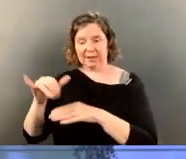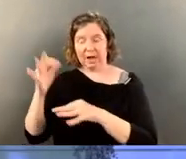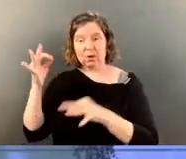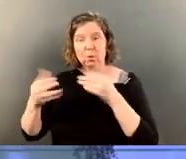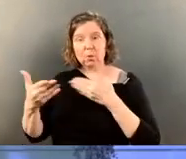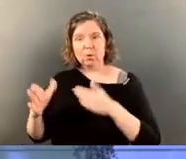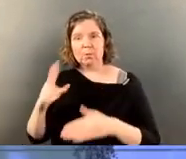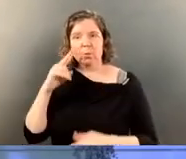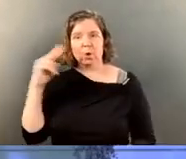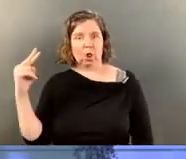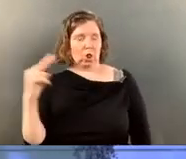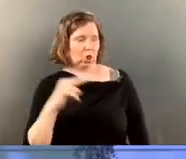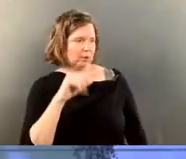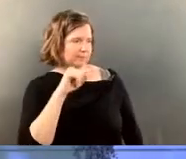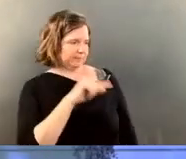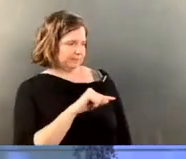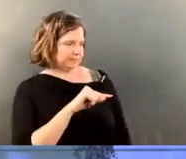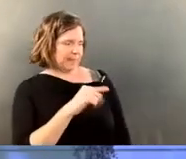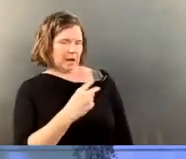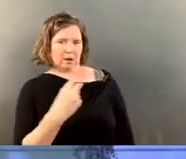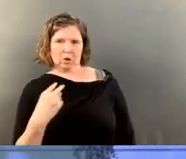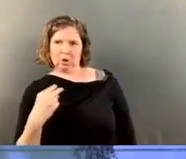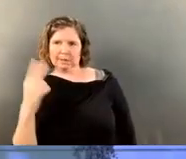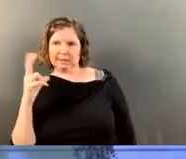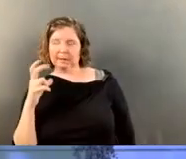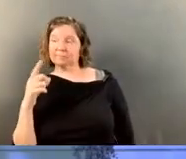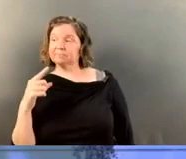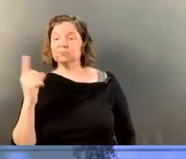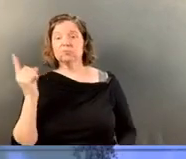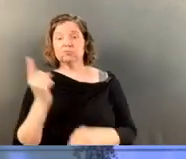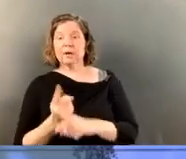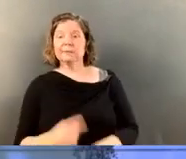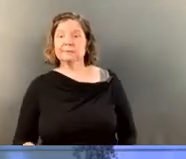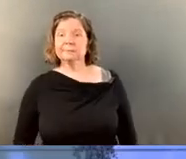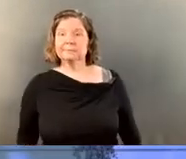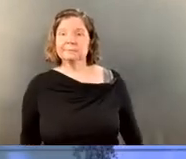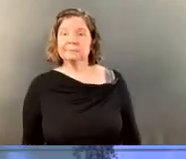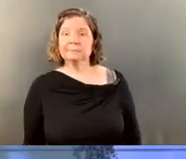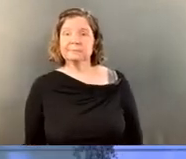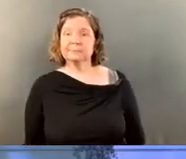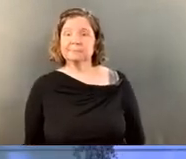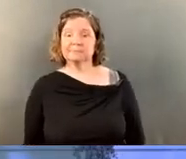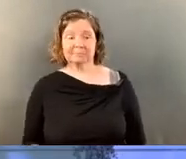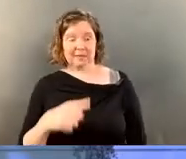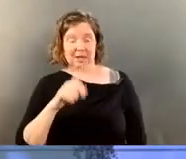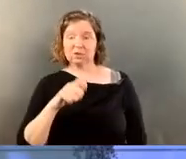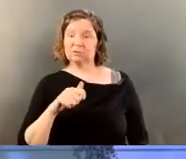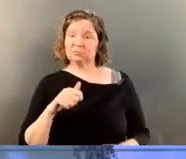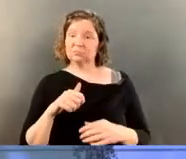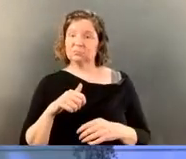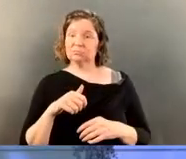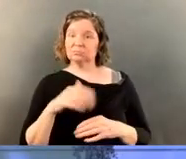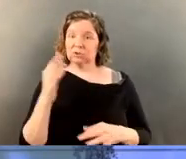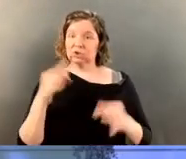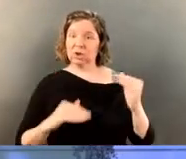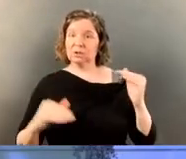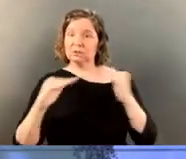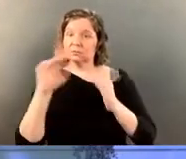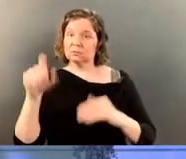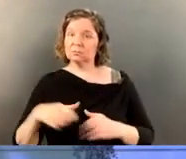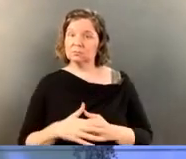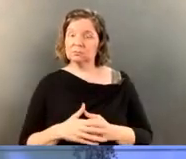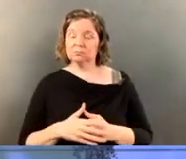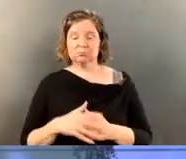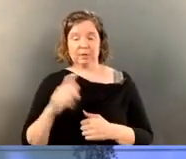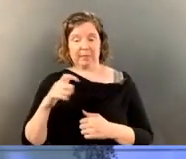courtroom will look at you and look at Satan and say, you're right. They deserve justice. And